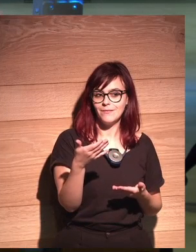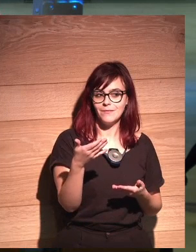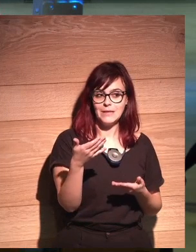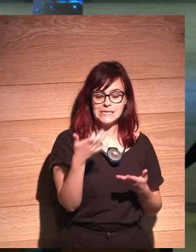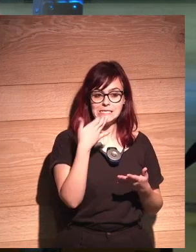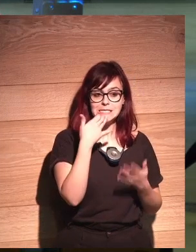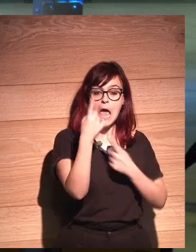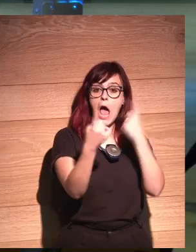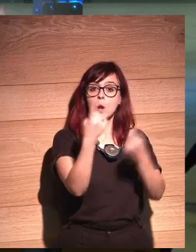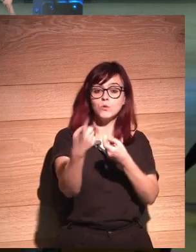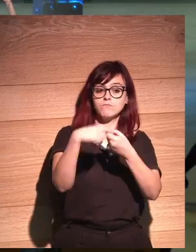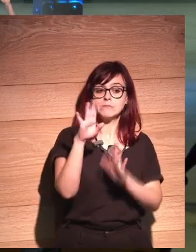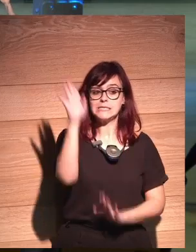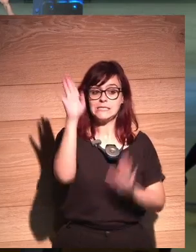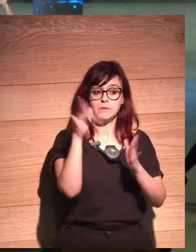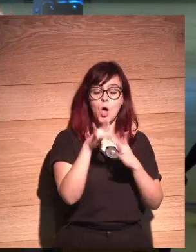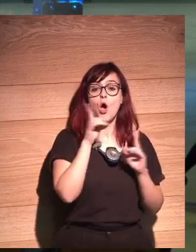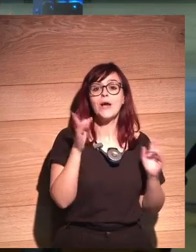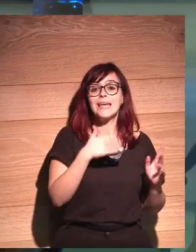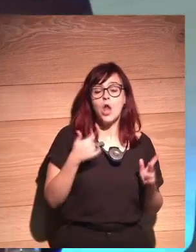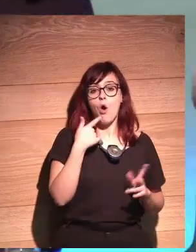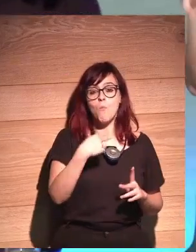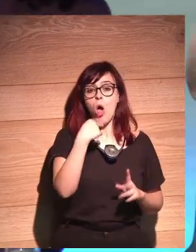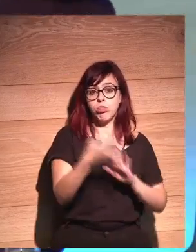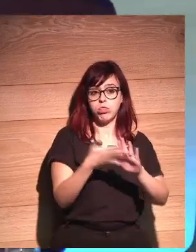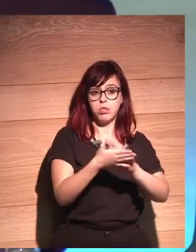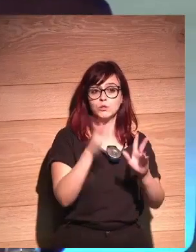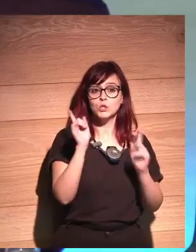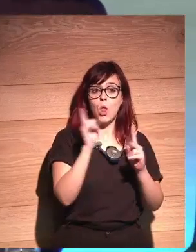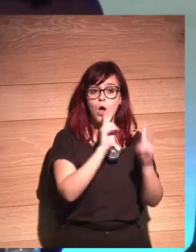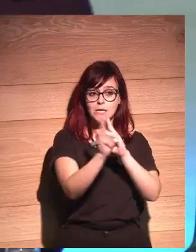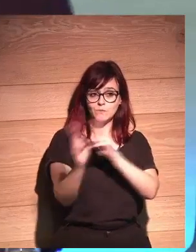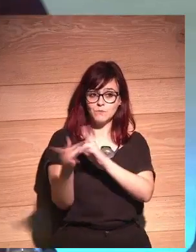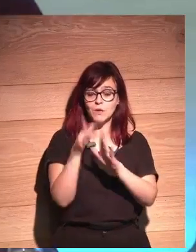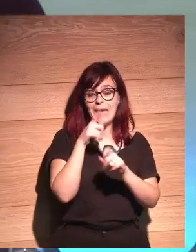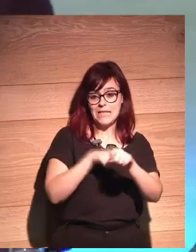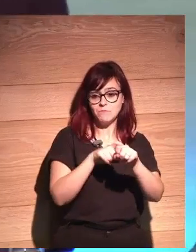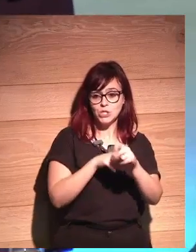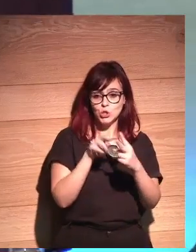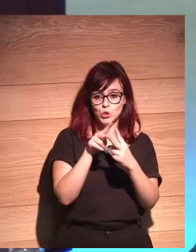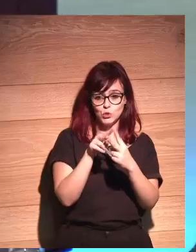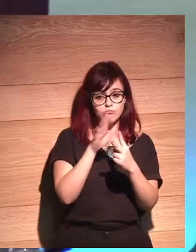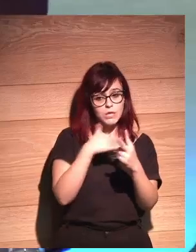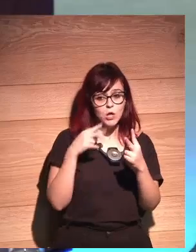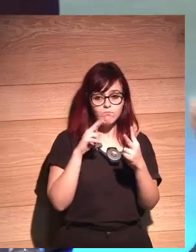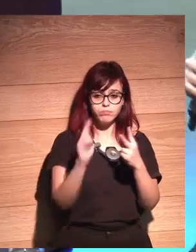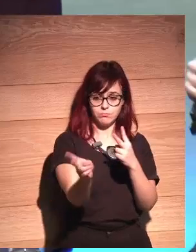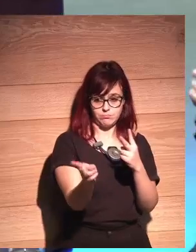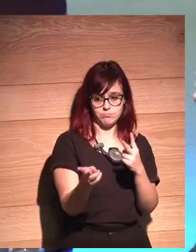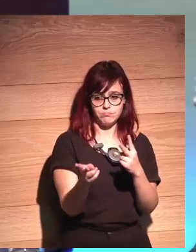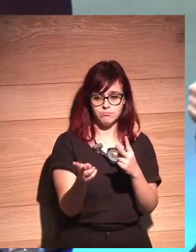Si hay alguna persona más que quiere Do we have any more questions? Well, I'm going to answer